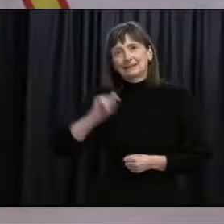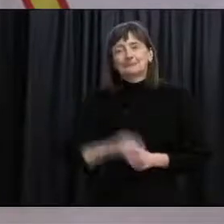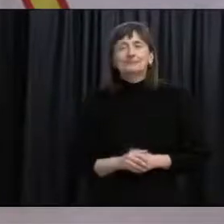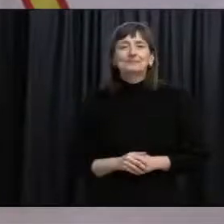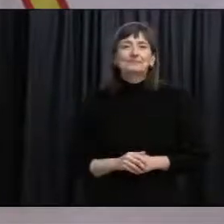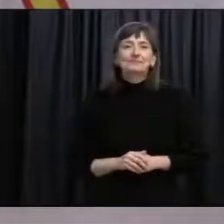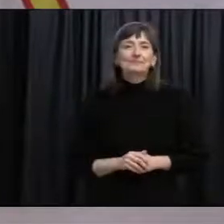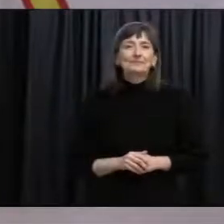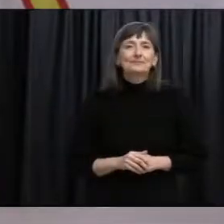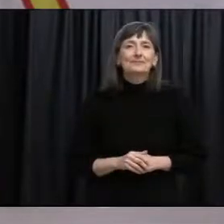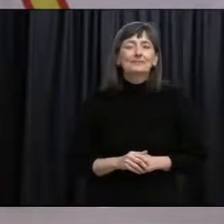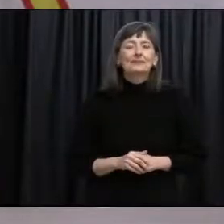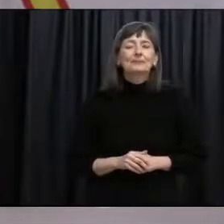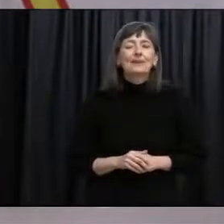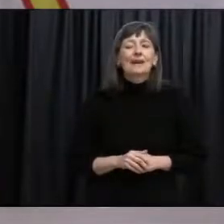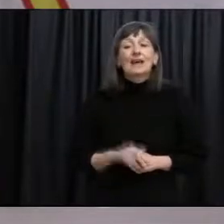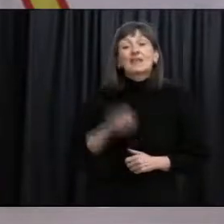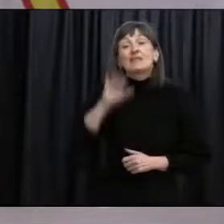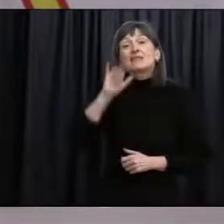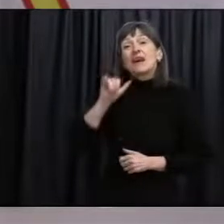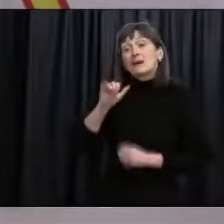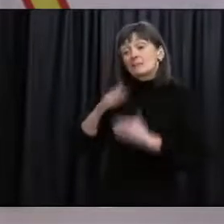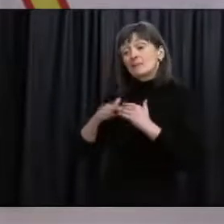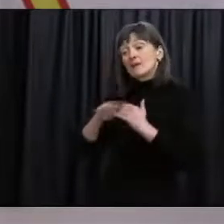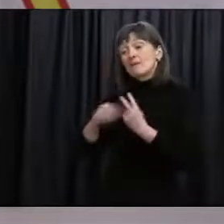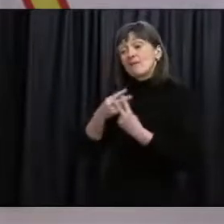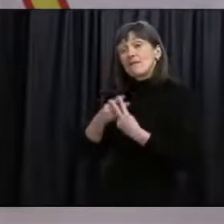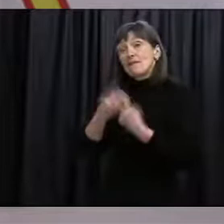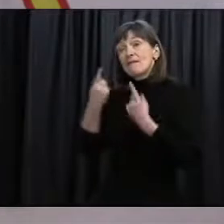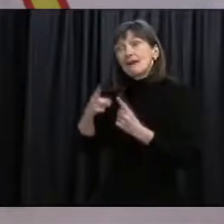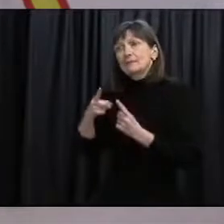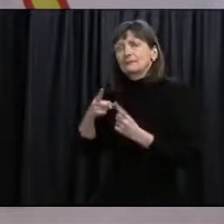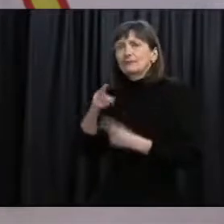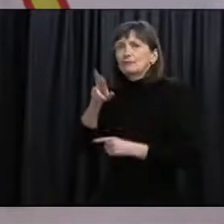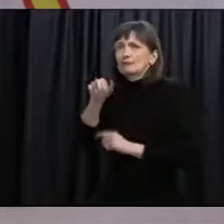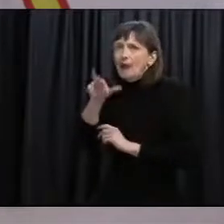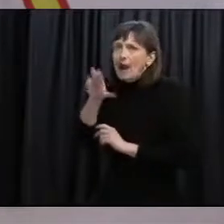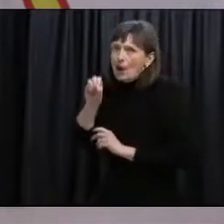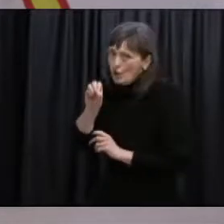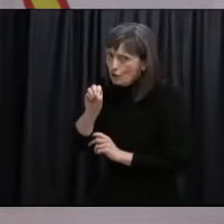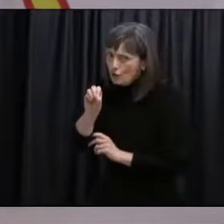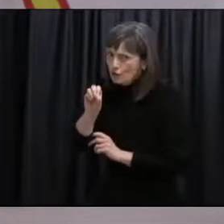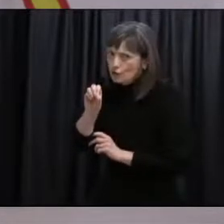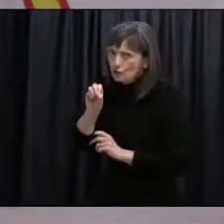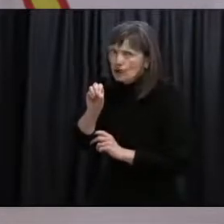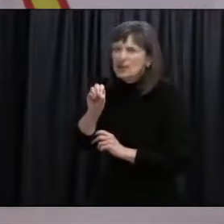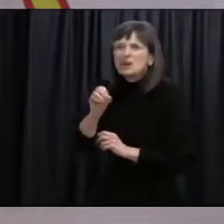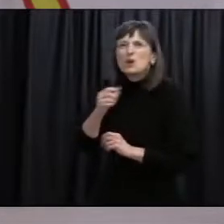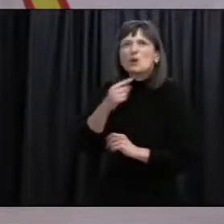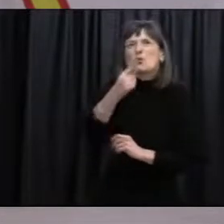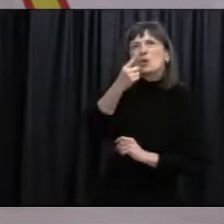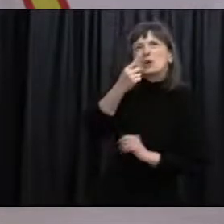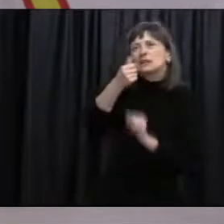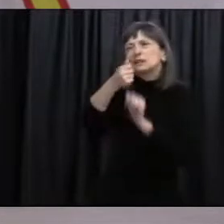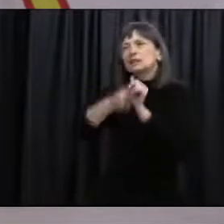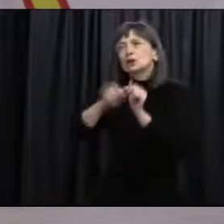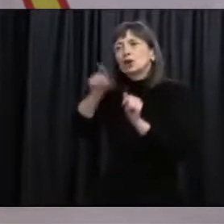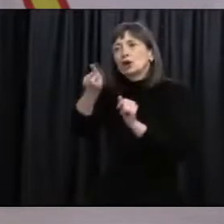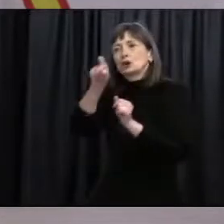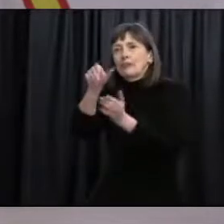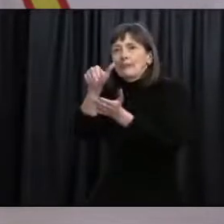What we know right now is that these occurrences are very rare, occurring anywhere from 1 in every